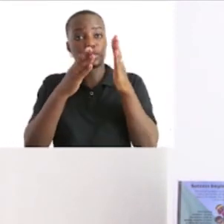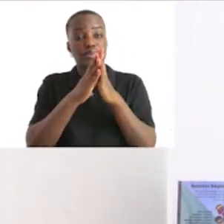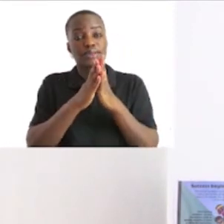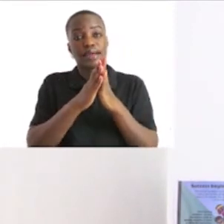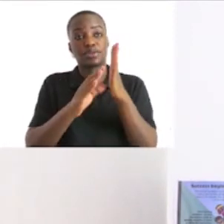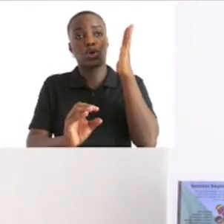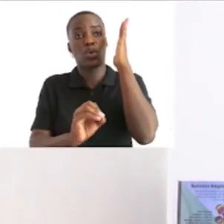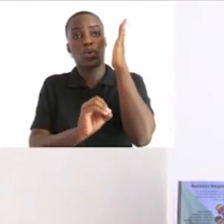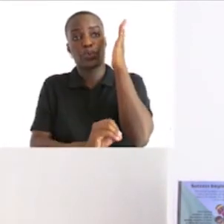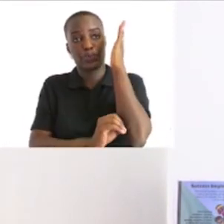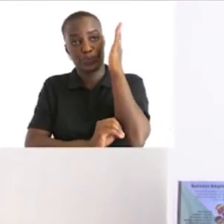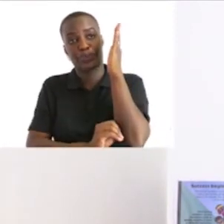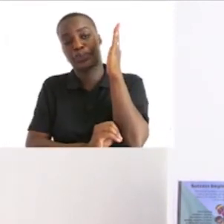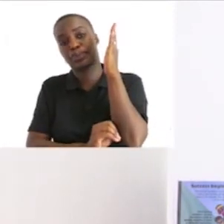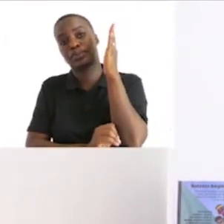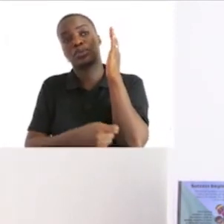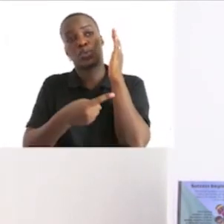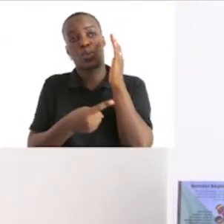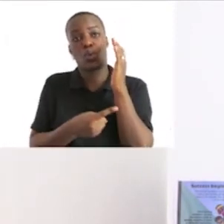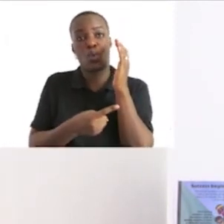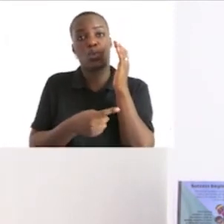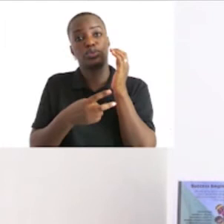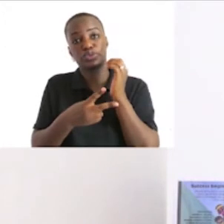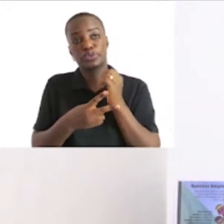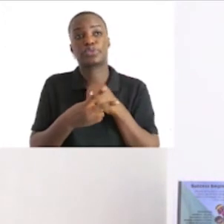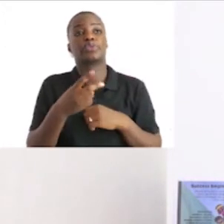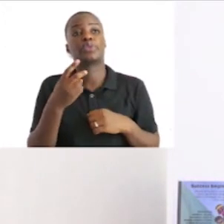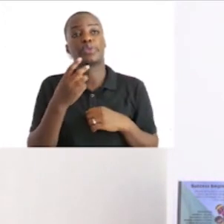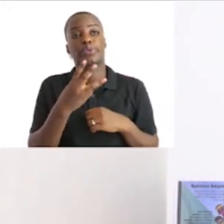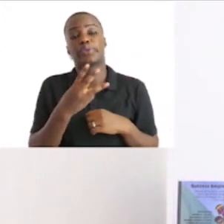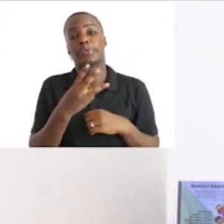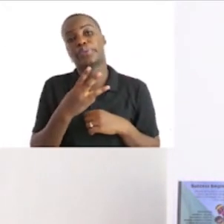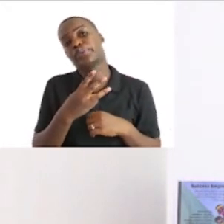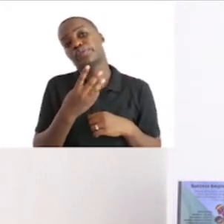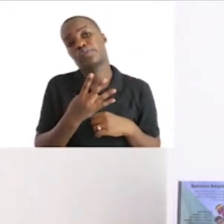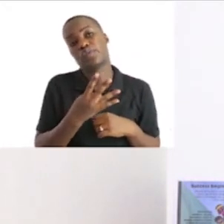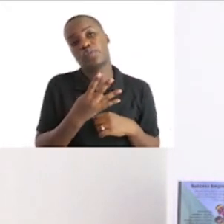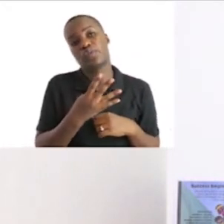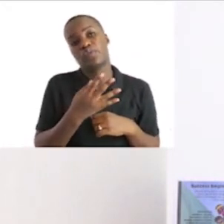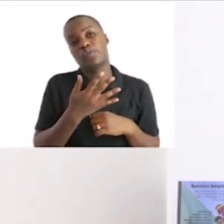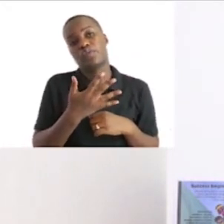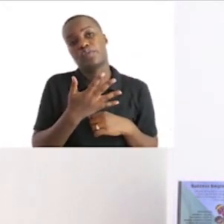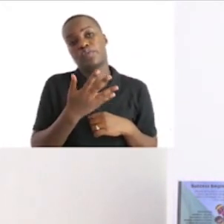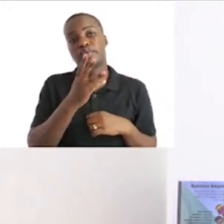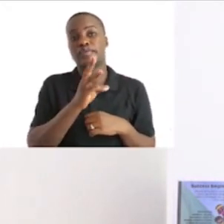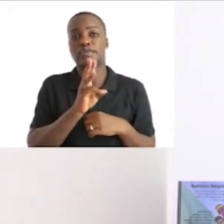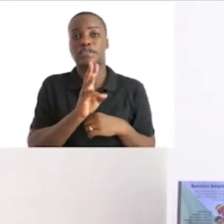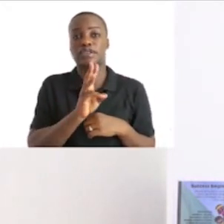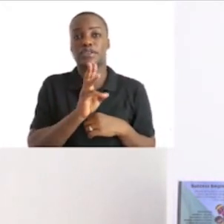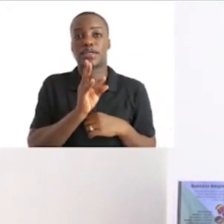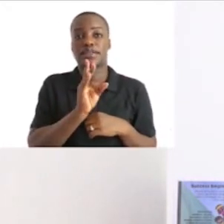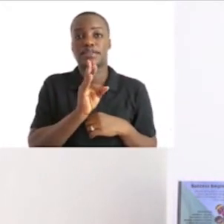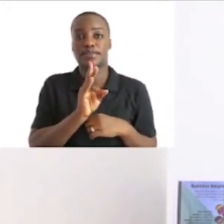from 0, 1, 2, 3, 4, 5,